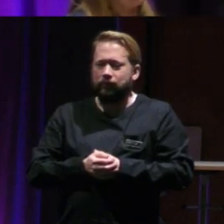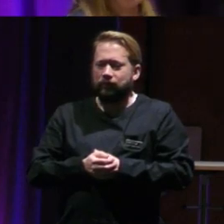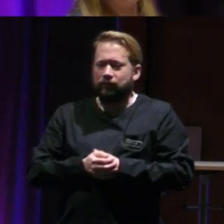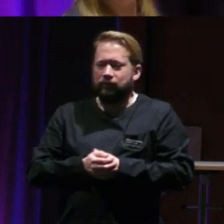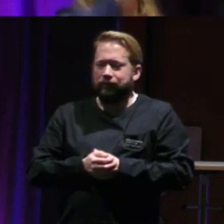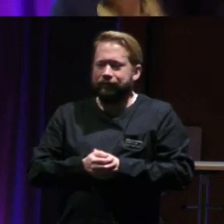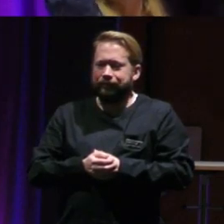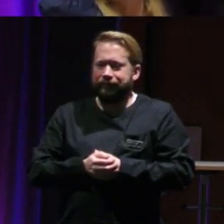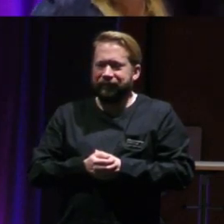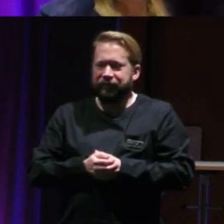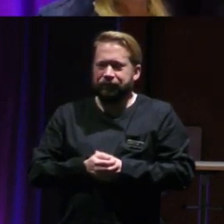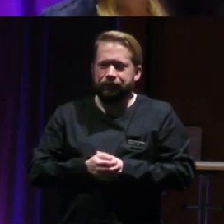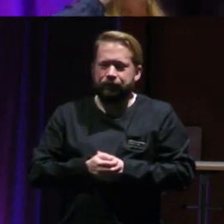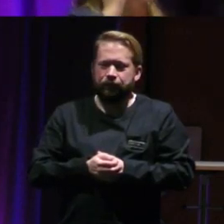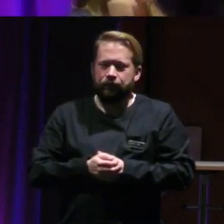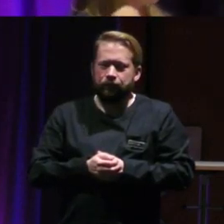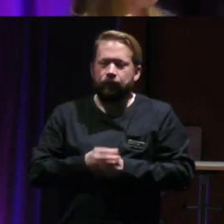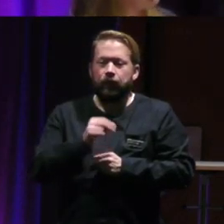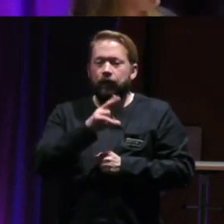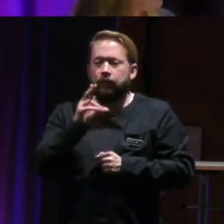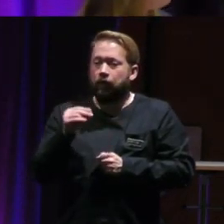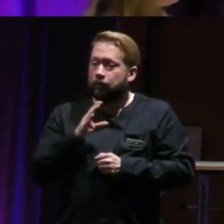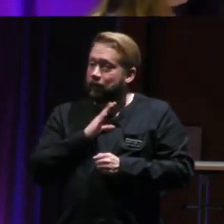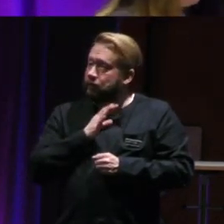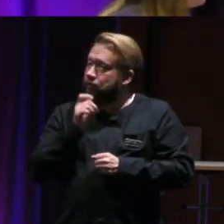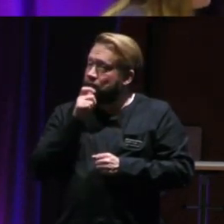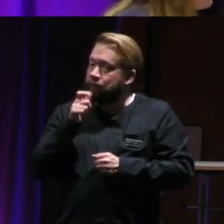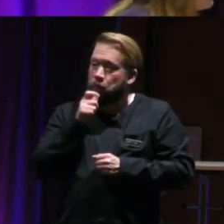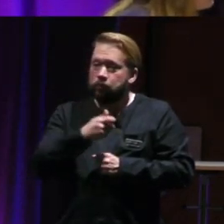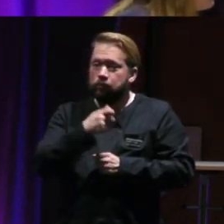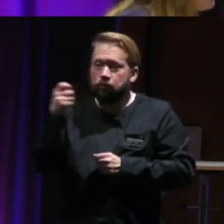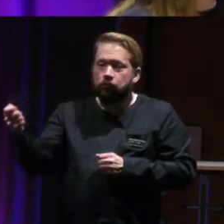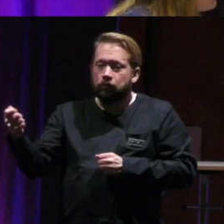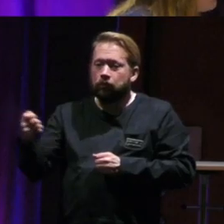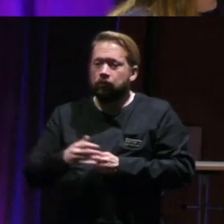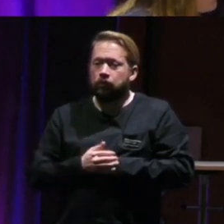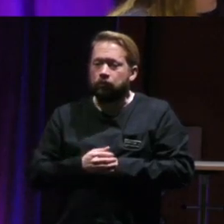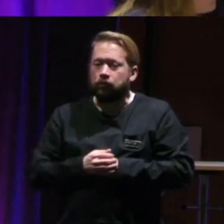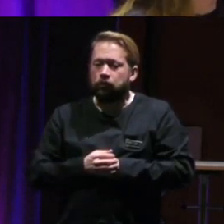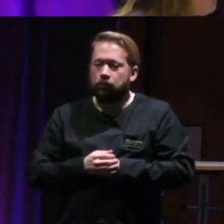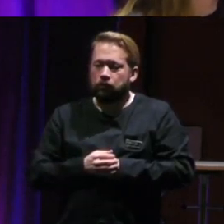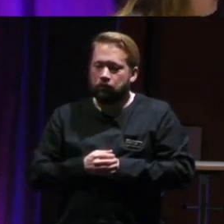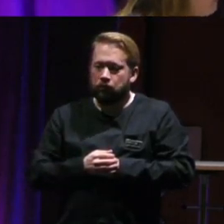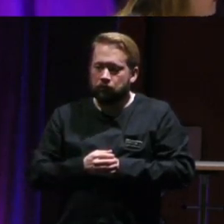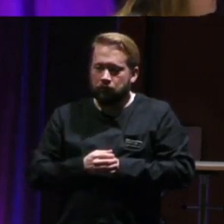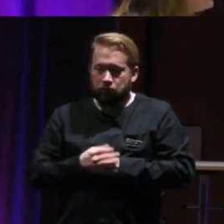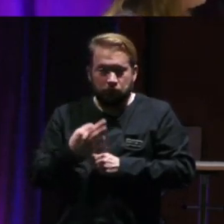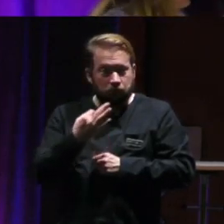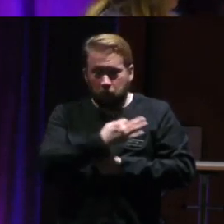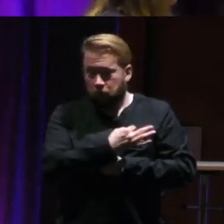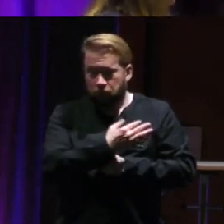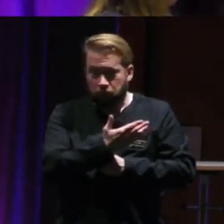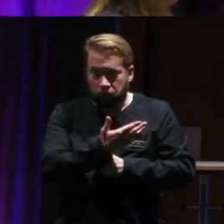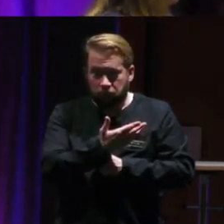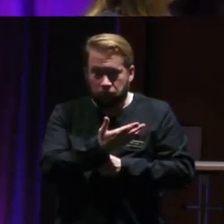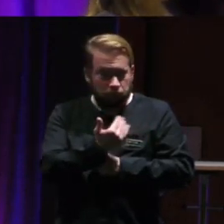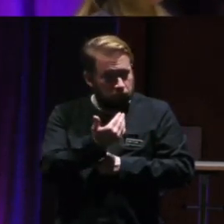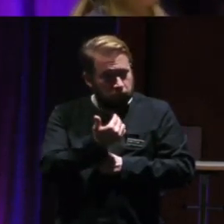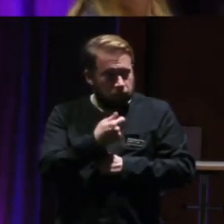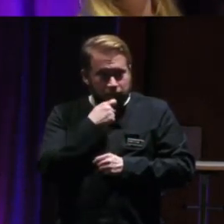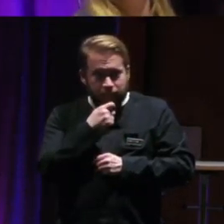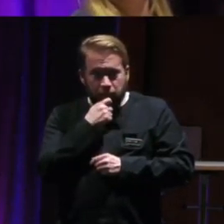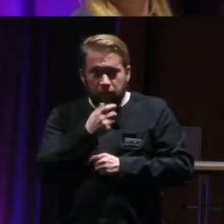No. So is there a maybe mic somewhere? Maybe before questions, we can listen one more song. No? It's by the end.